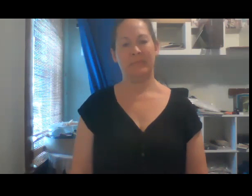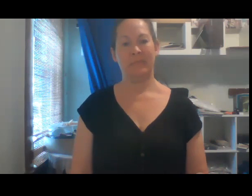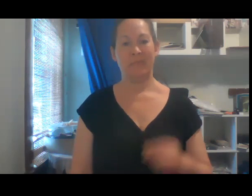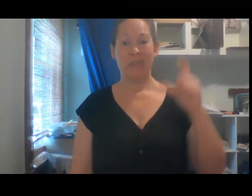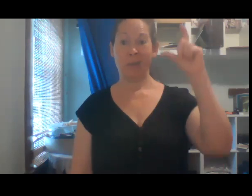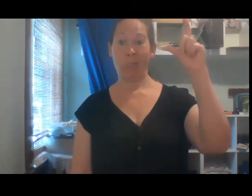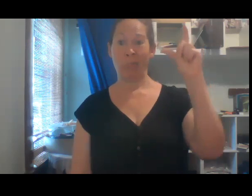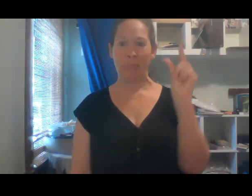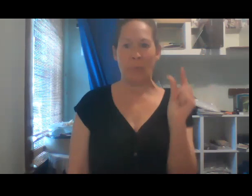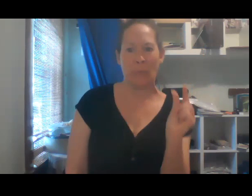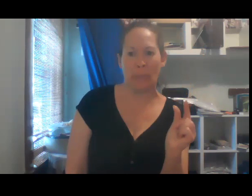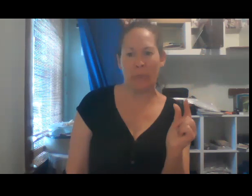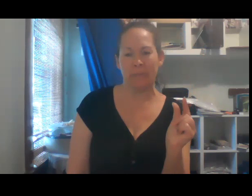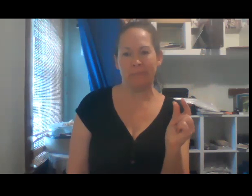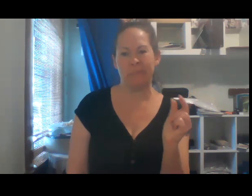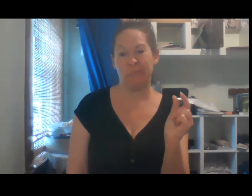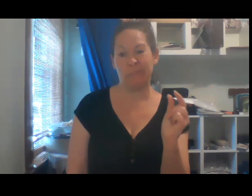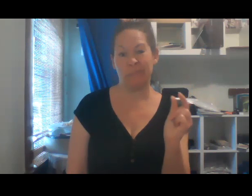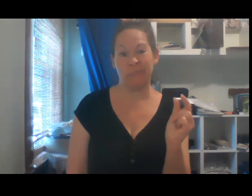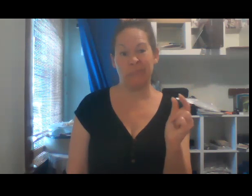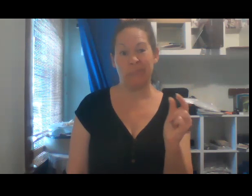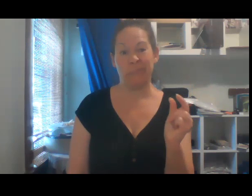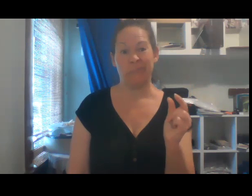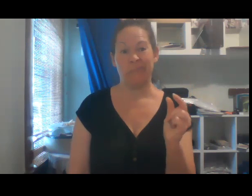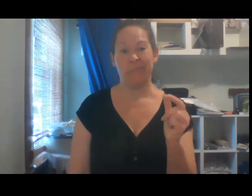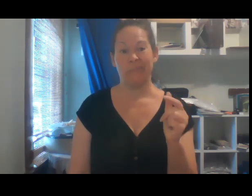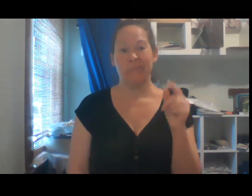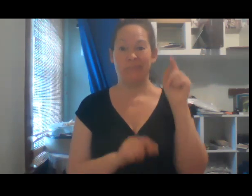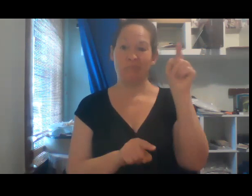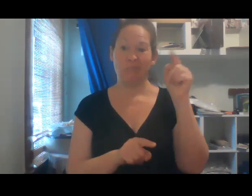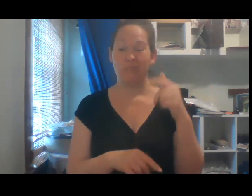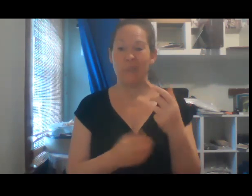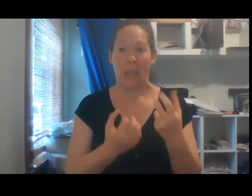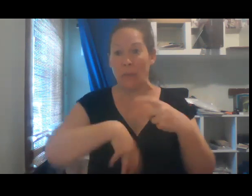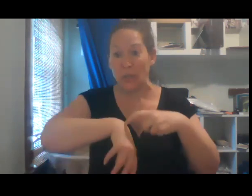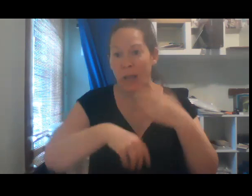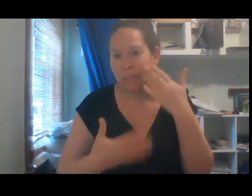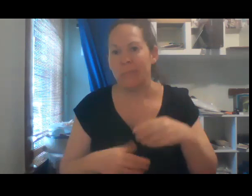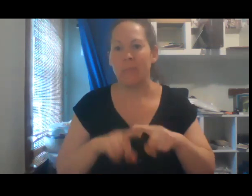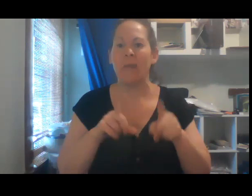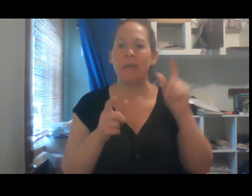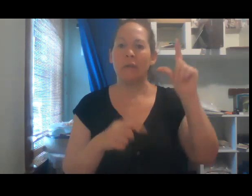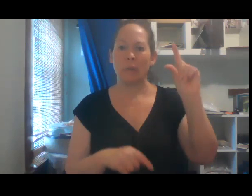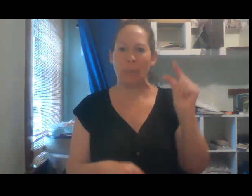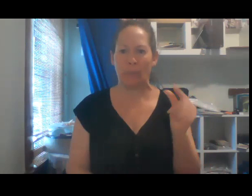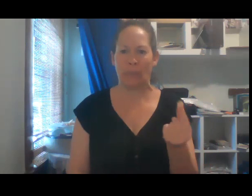I only have half the phosphorus in there. Some half-life passes, and the amount of phosphorus